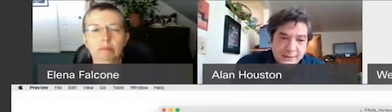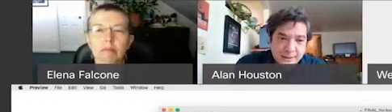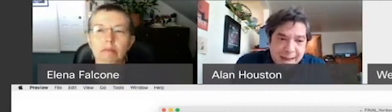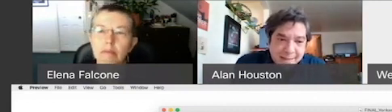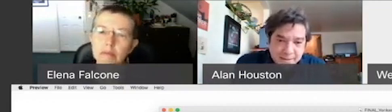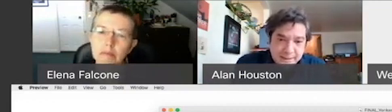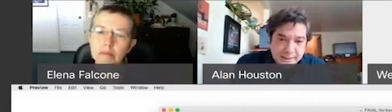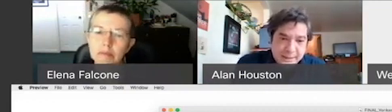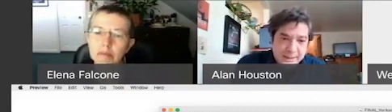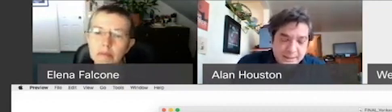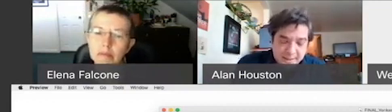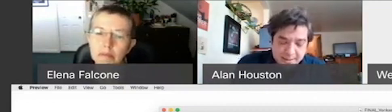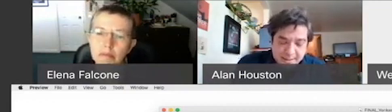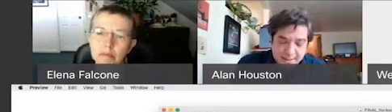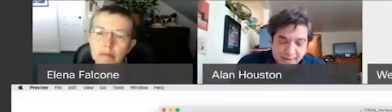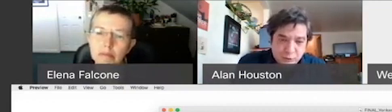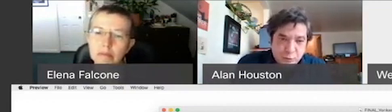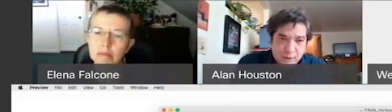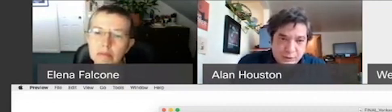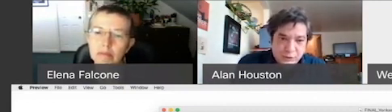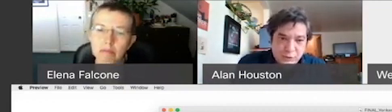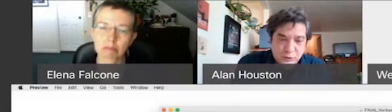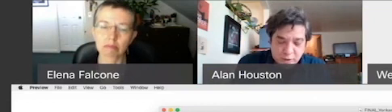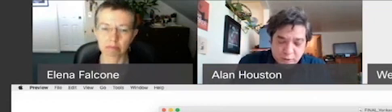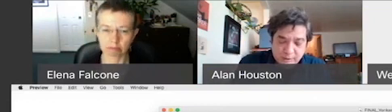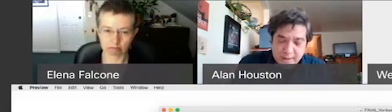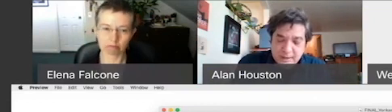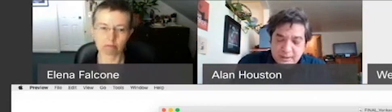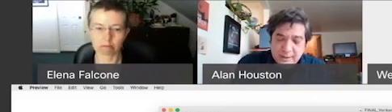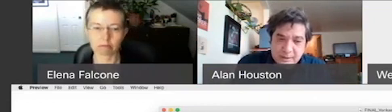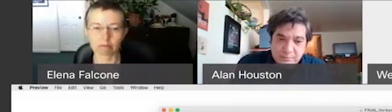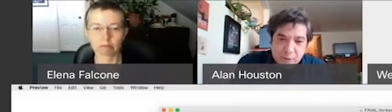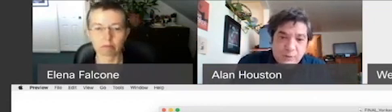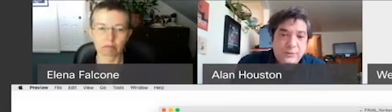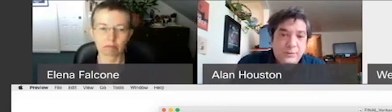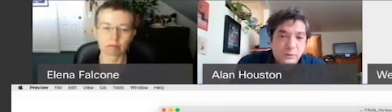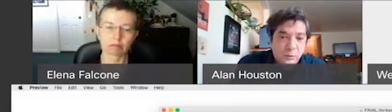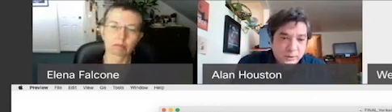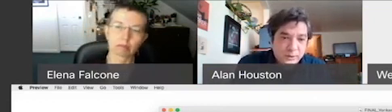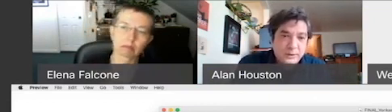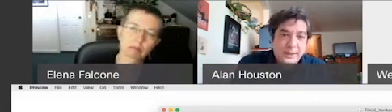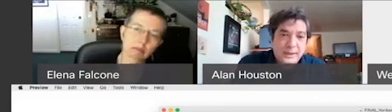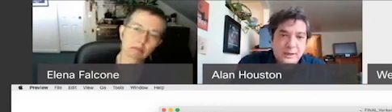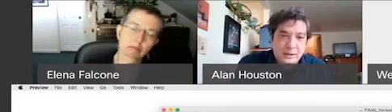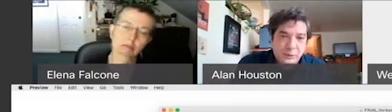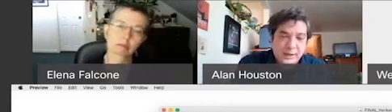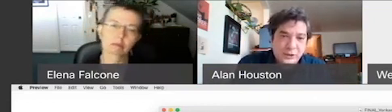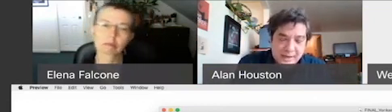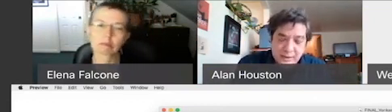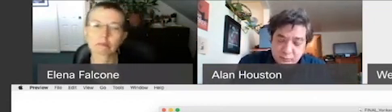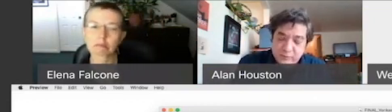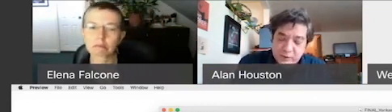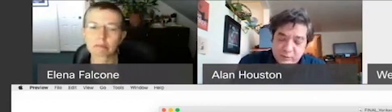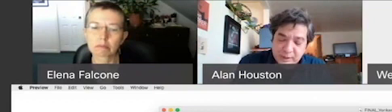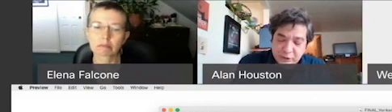lastly, I do want to note that both the Will branch and the Riverfront